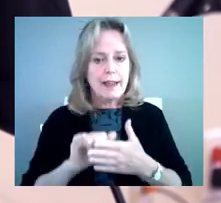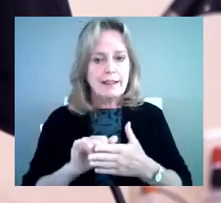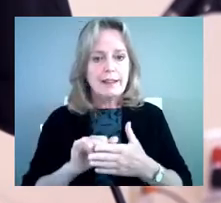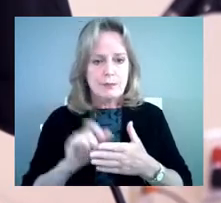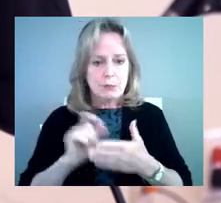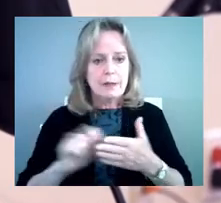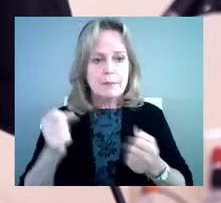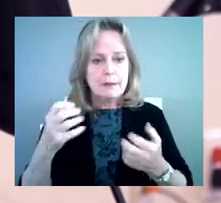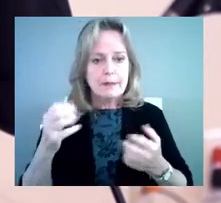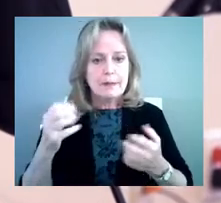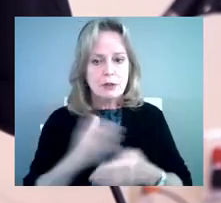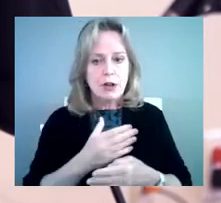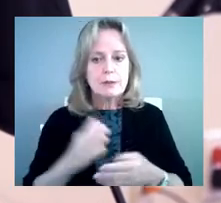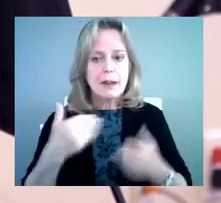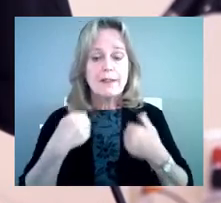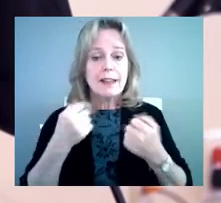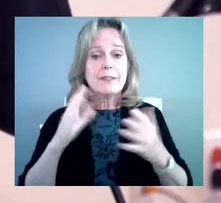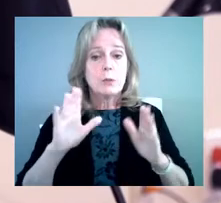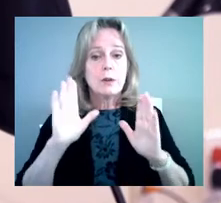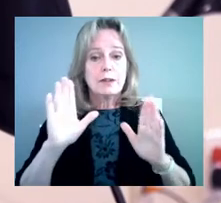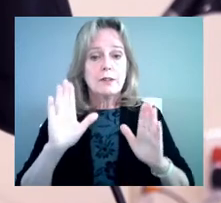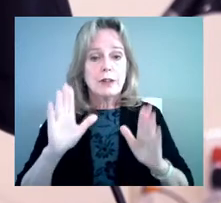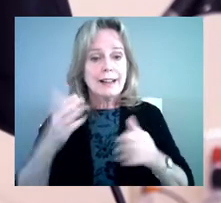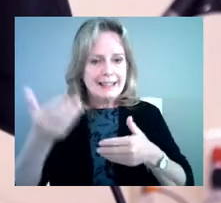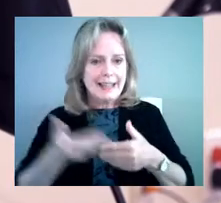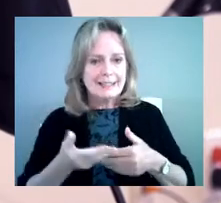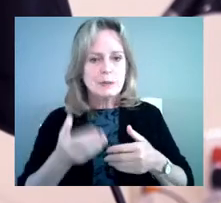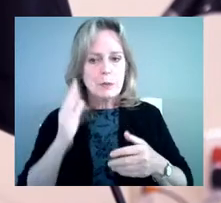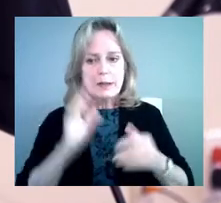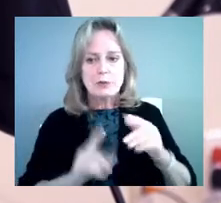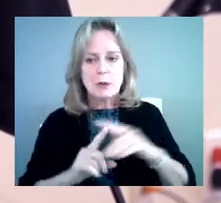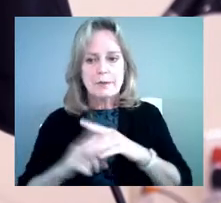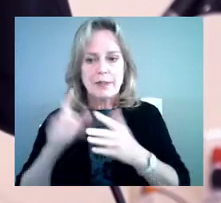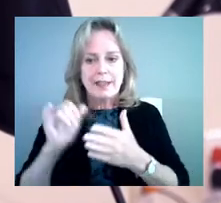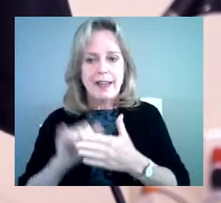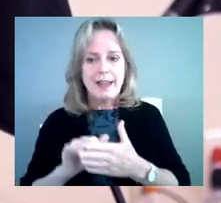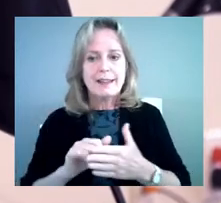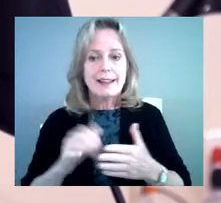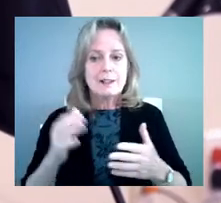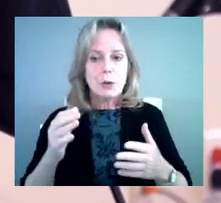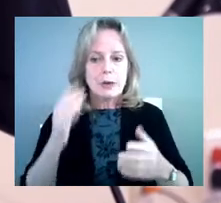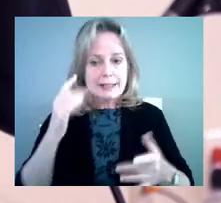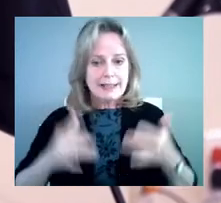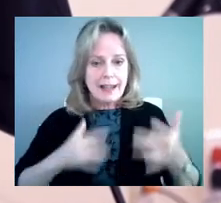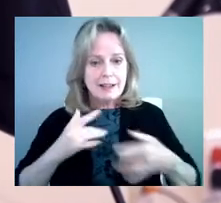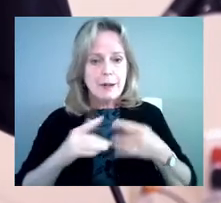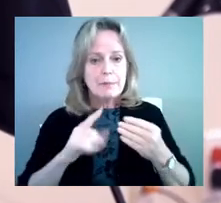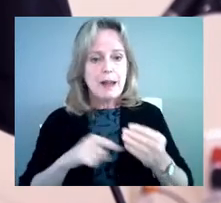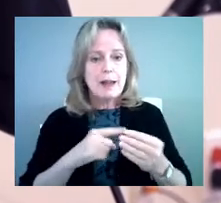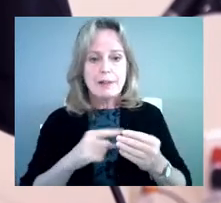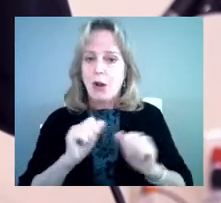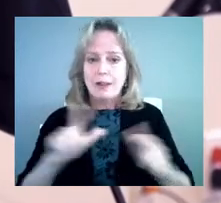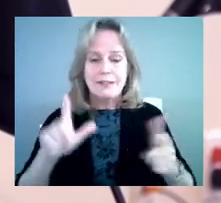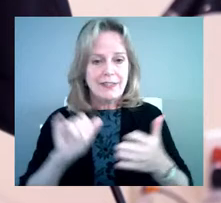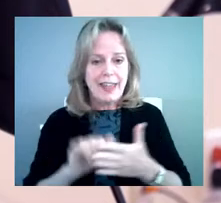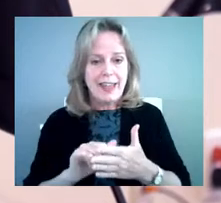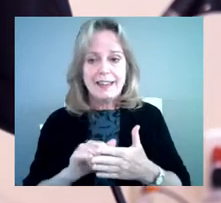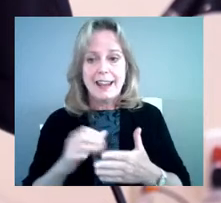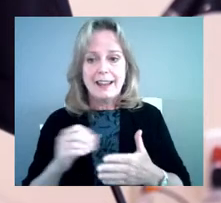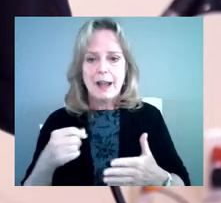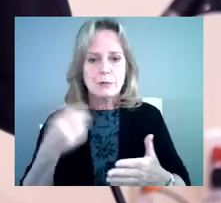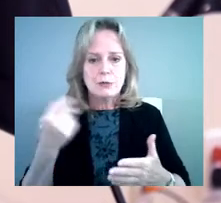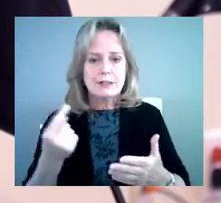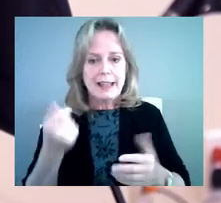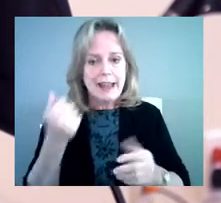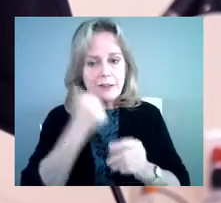of the songs. We're going to have a lot of wonderful guests on there, and so we're excited about all of that, and I'm just